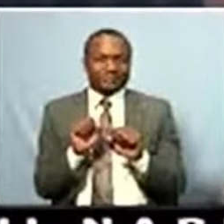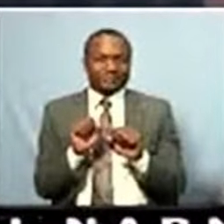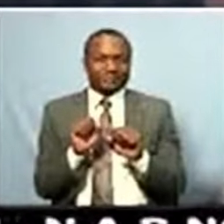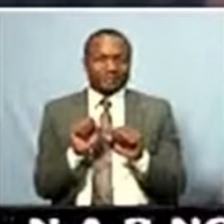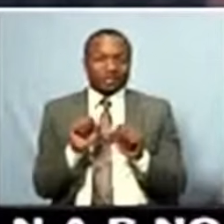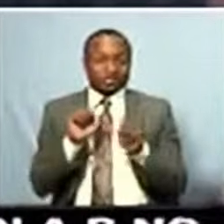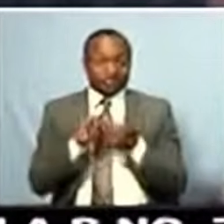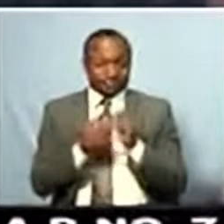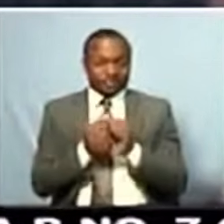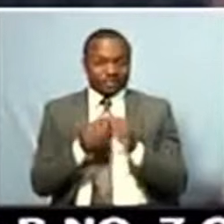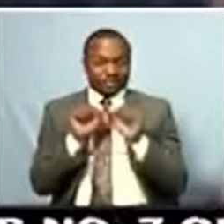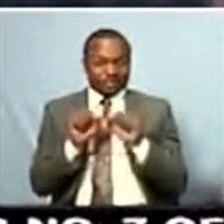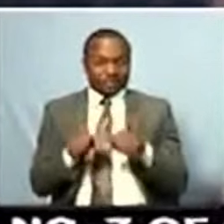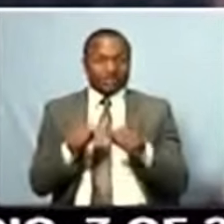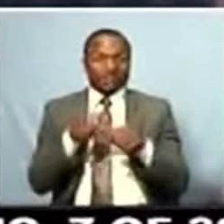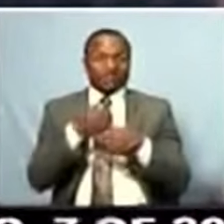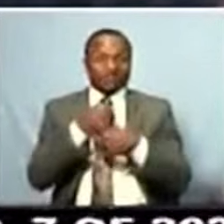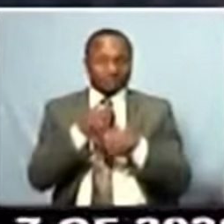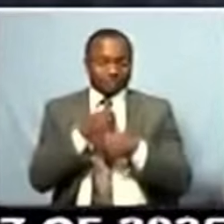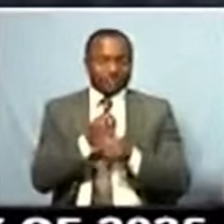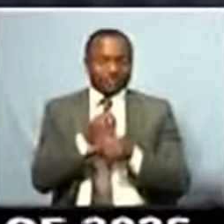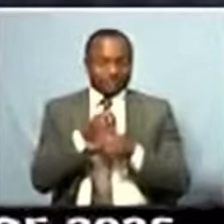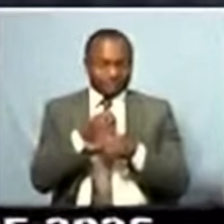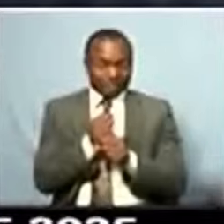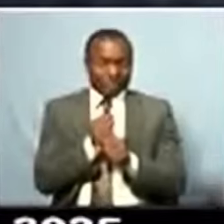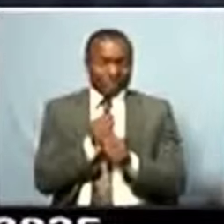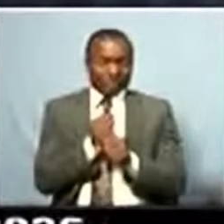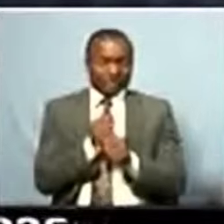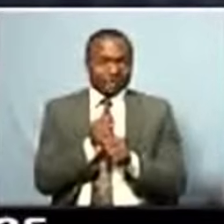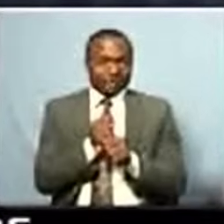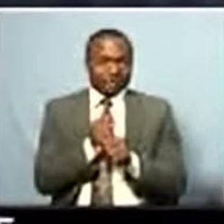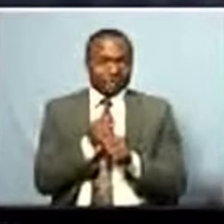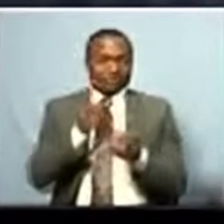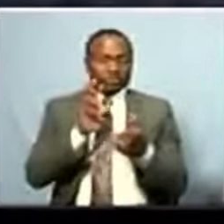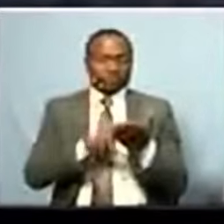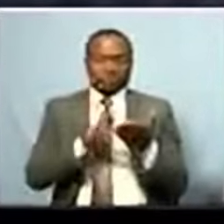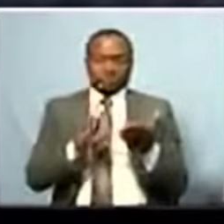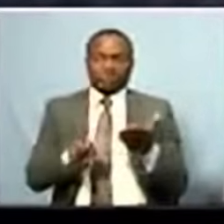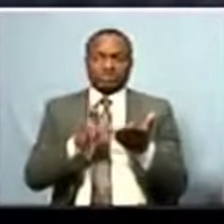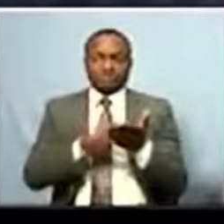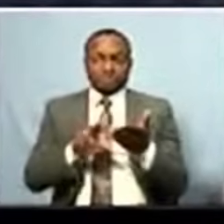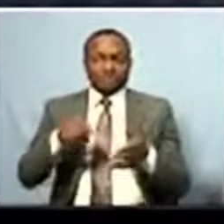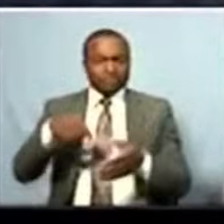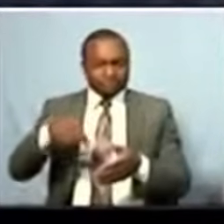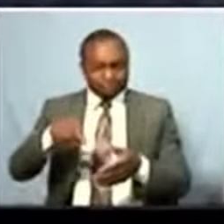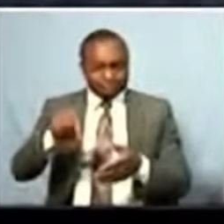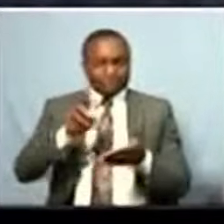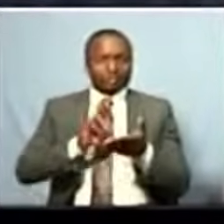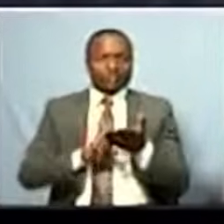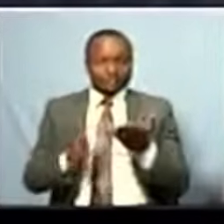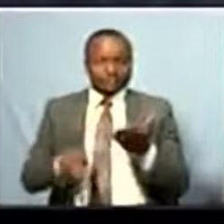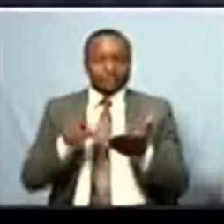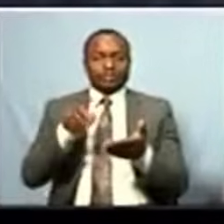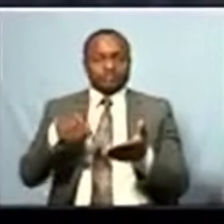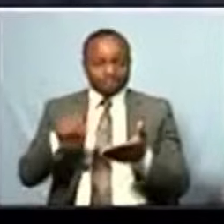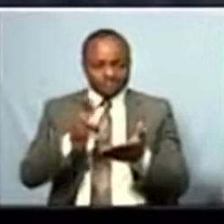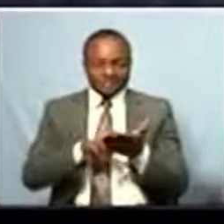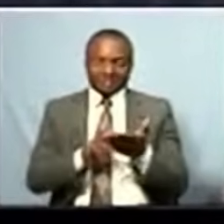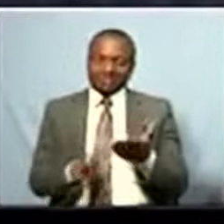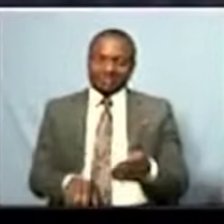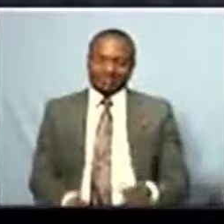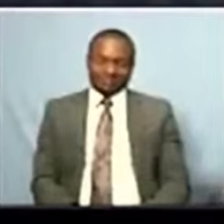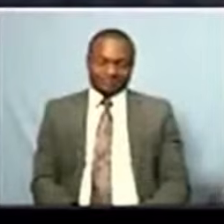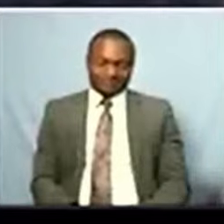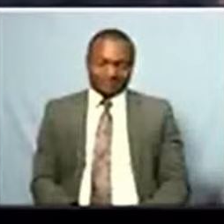the chaos that can be created by perpetual resignation. And of